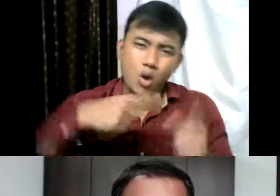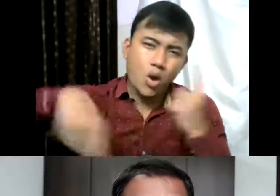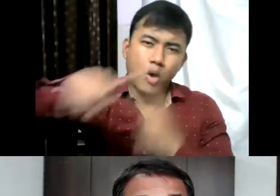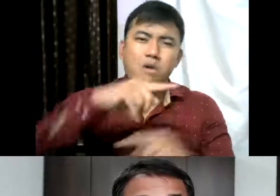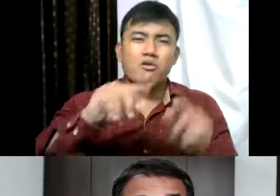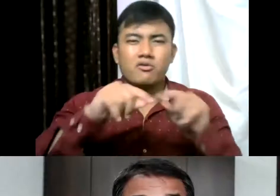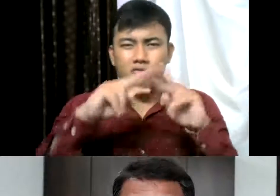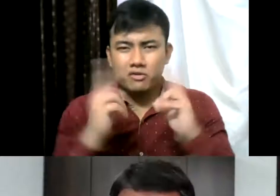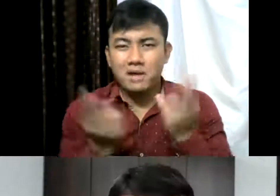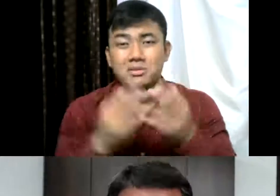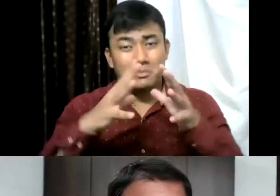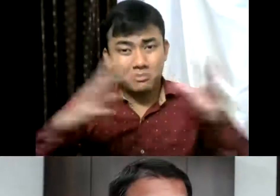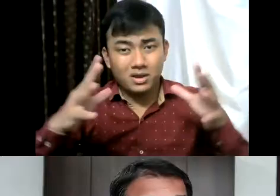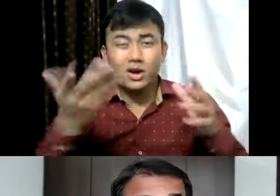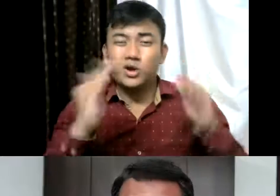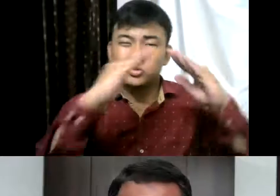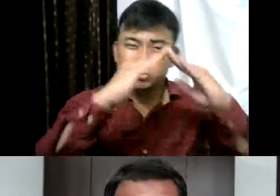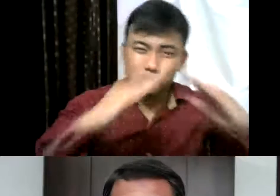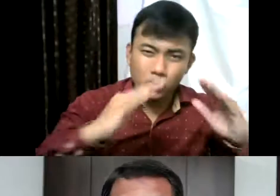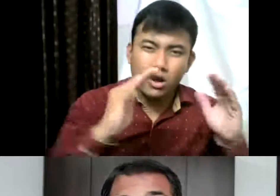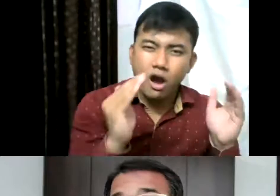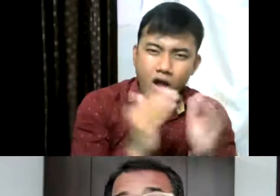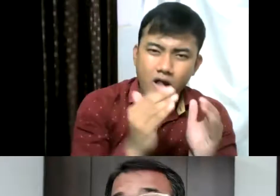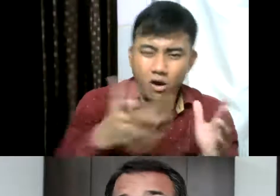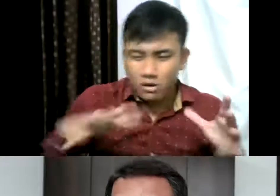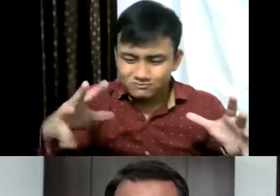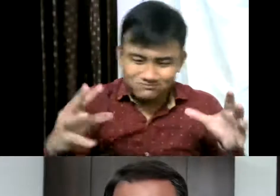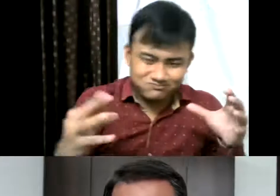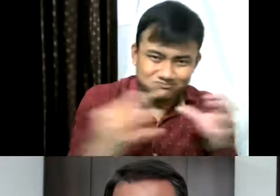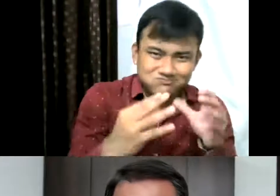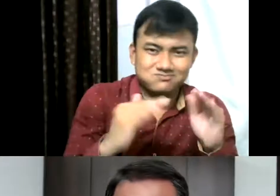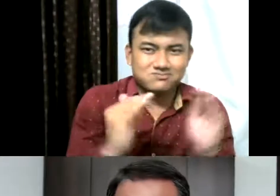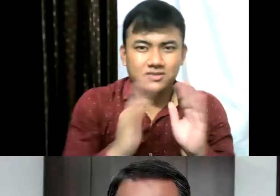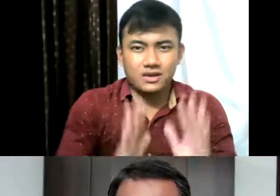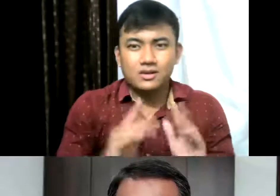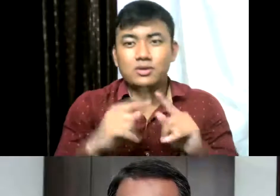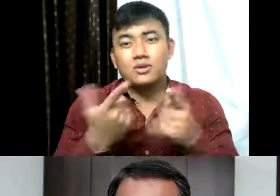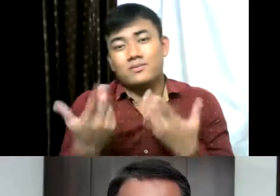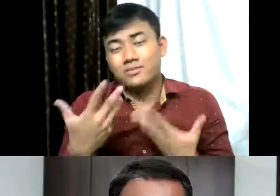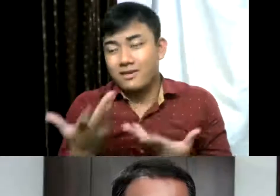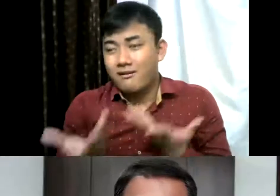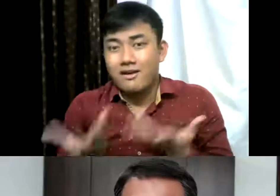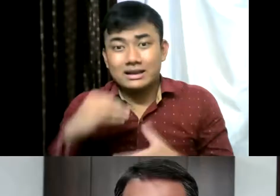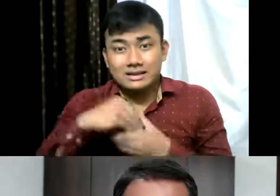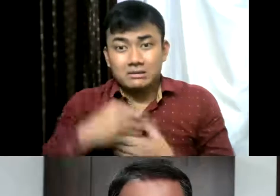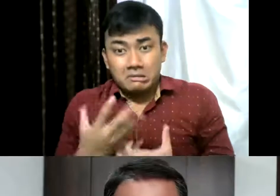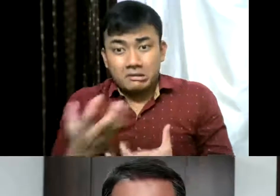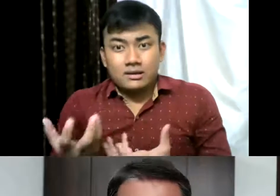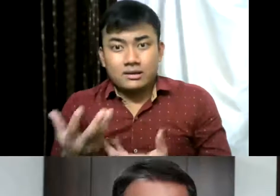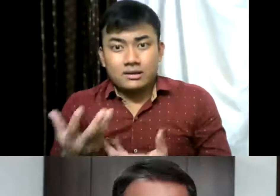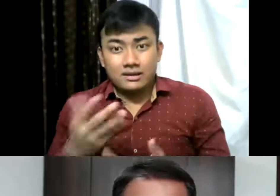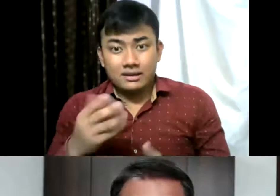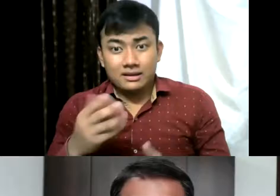etc. And the young and the horny have it super, super, super difficult, right? Imagine you're anything